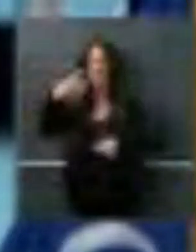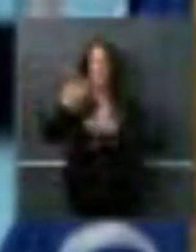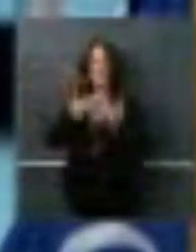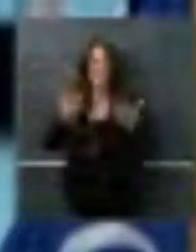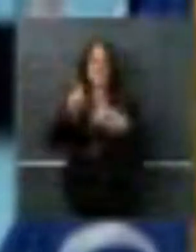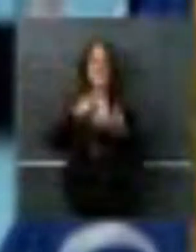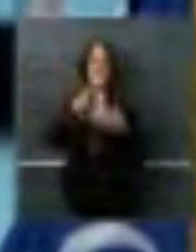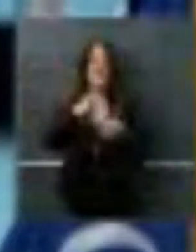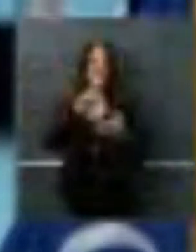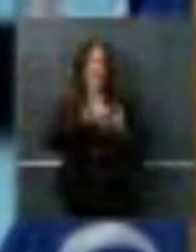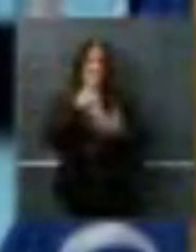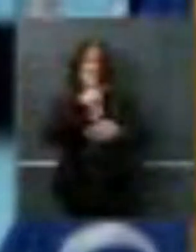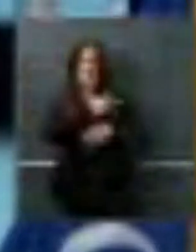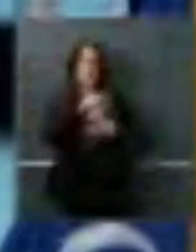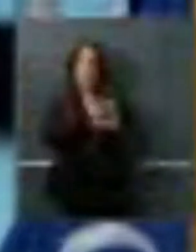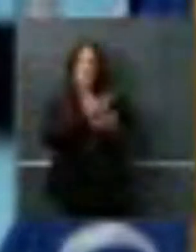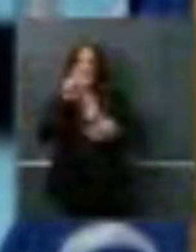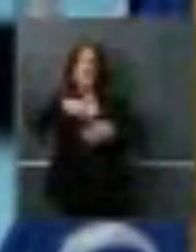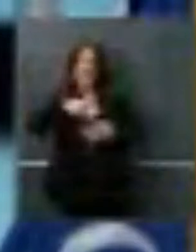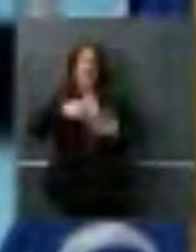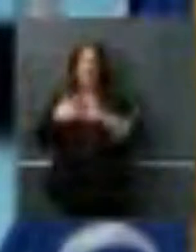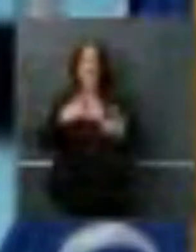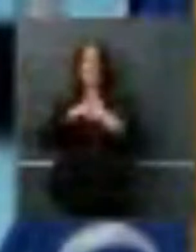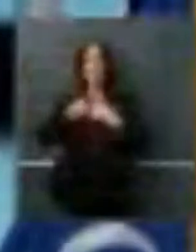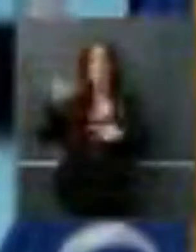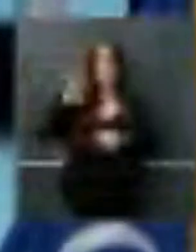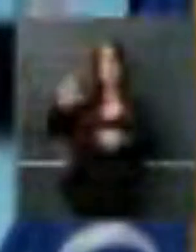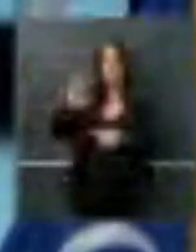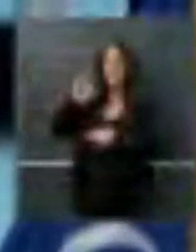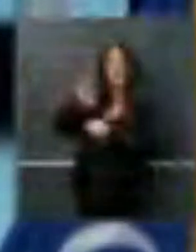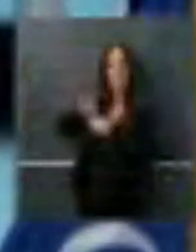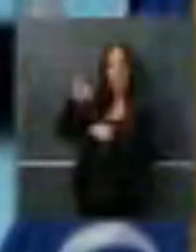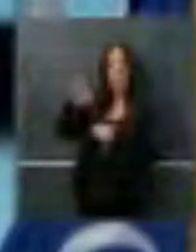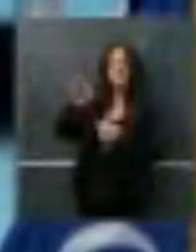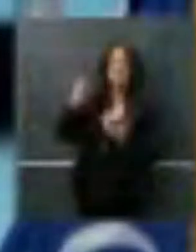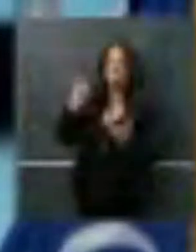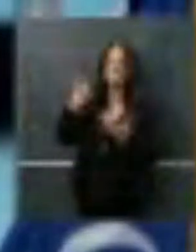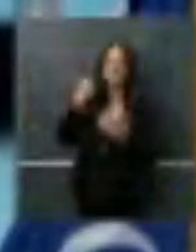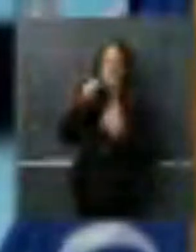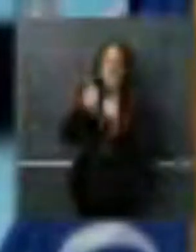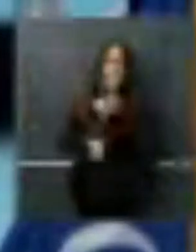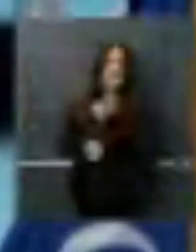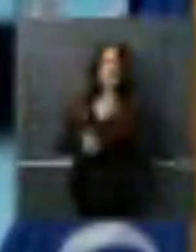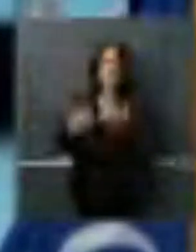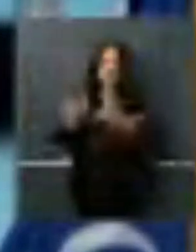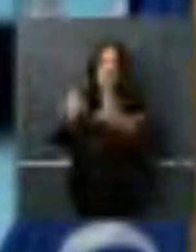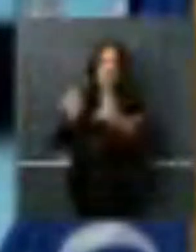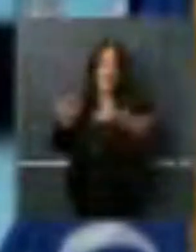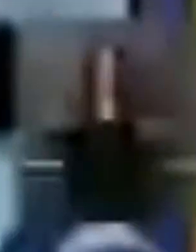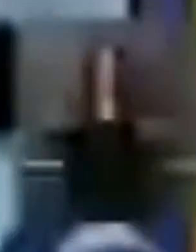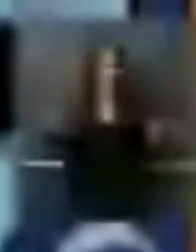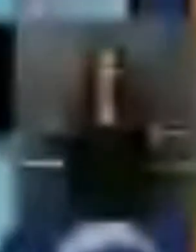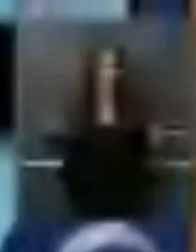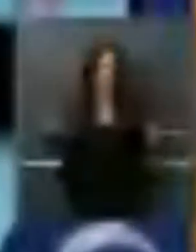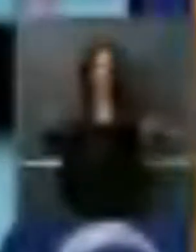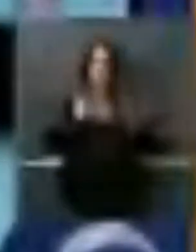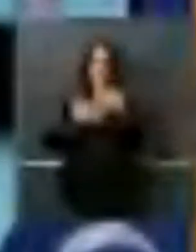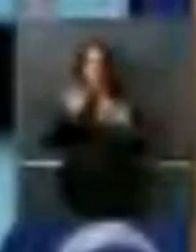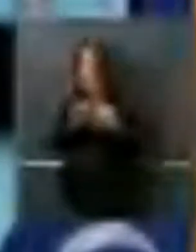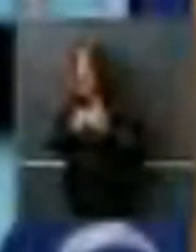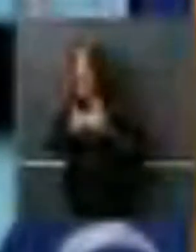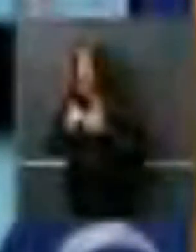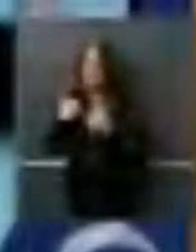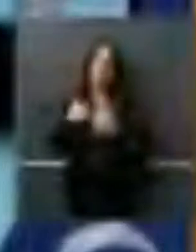around economic uncertainty, et cetera. So we'll have to work through that and around that. But the good news is one of the